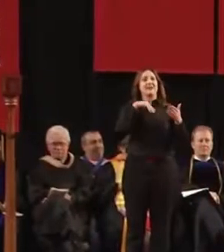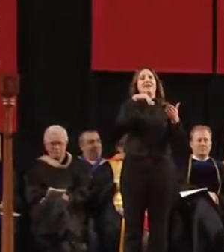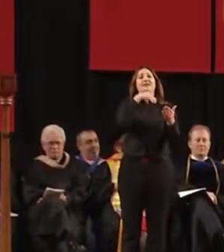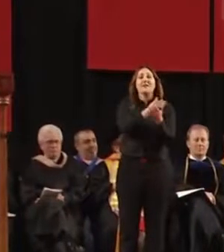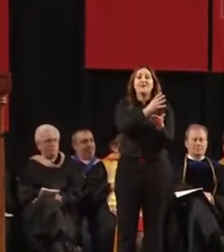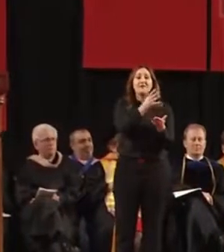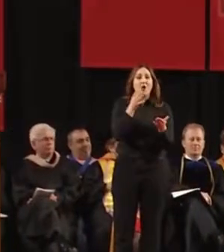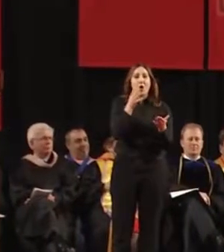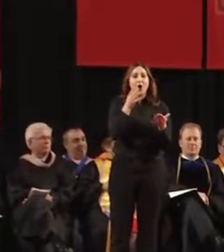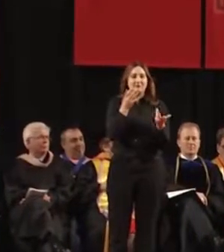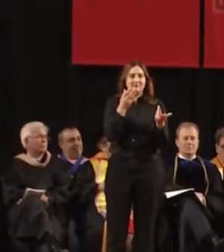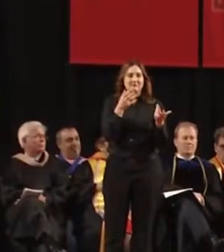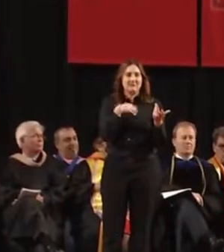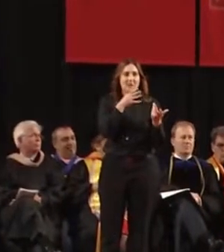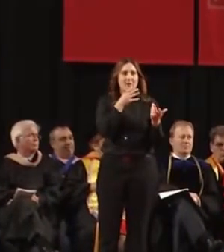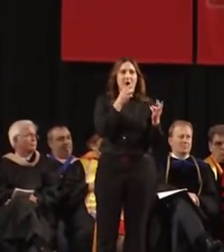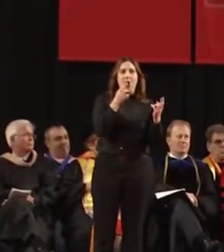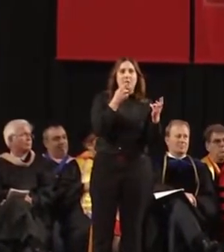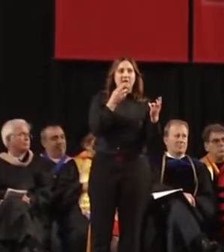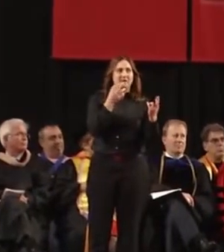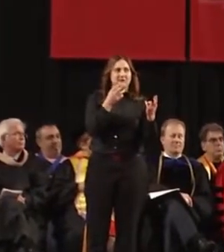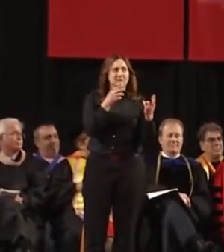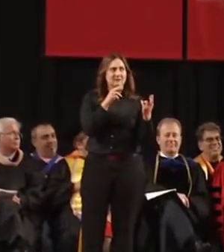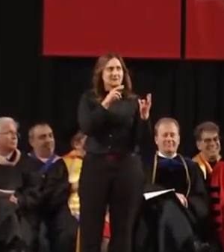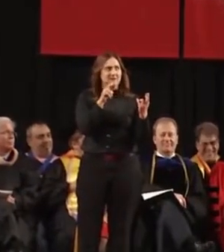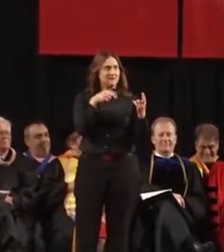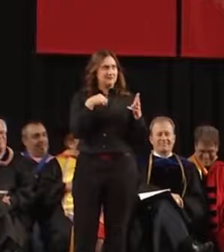was hoping somebody would say no.